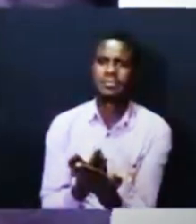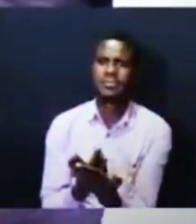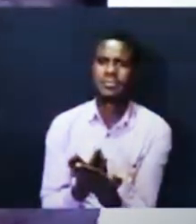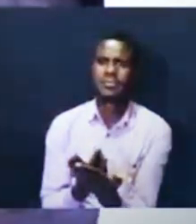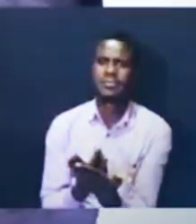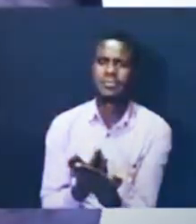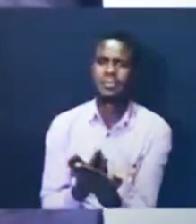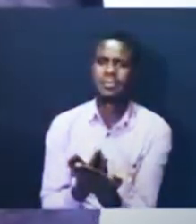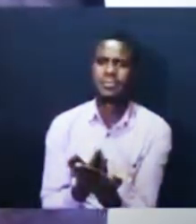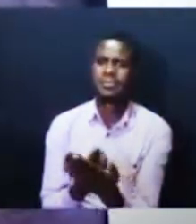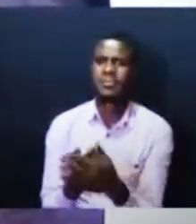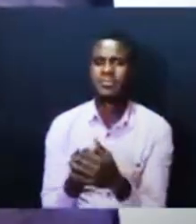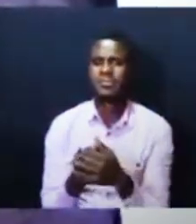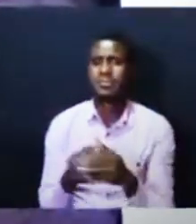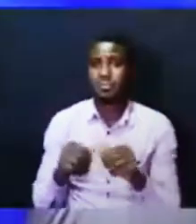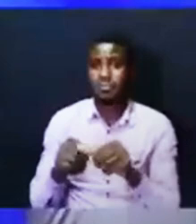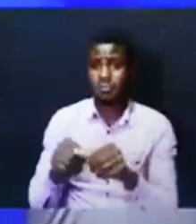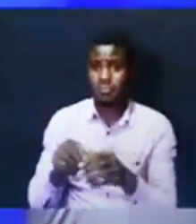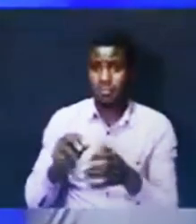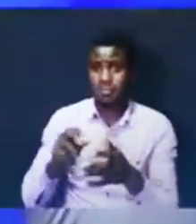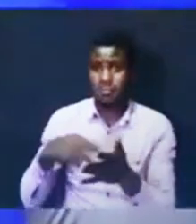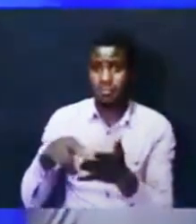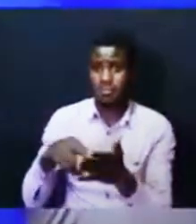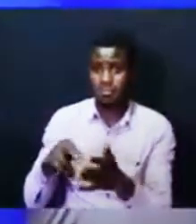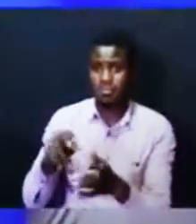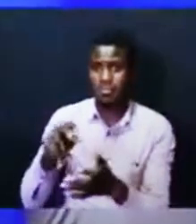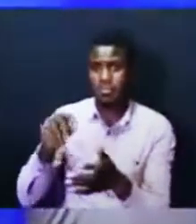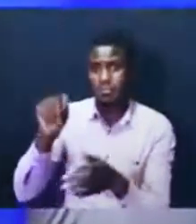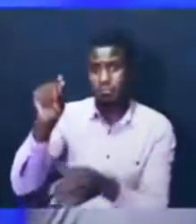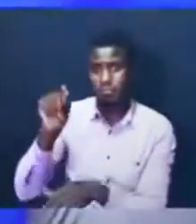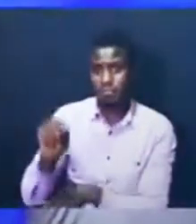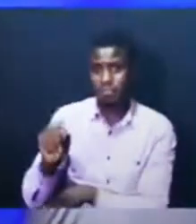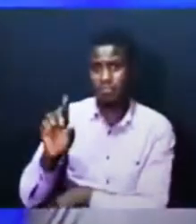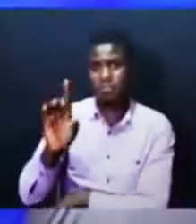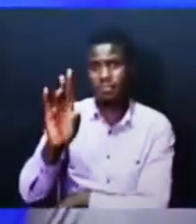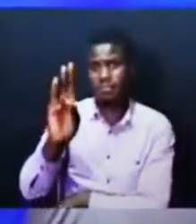Now let's come to verse 7, the same chapter.